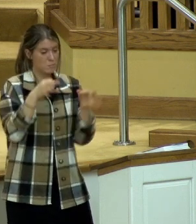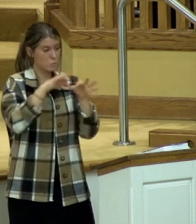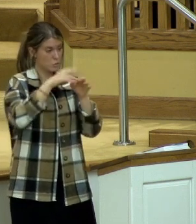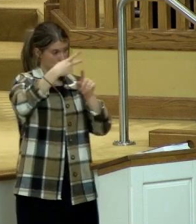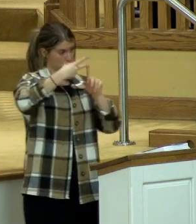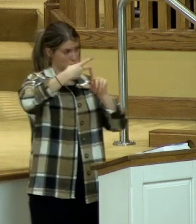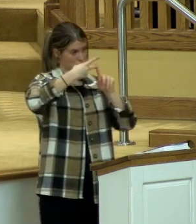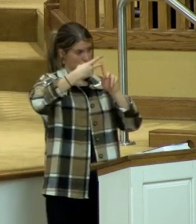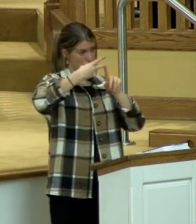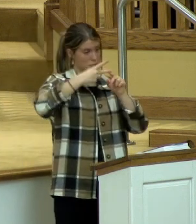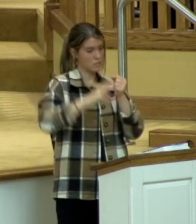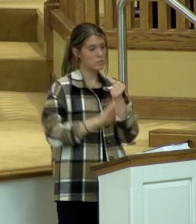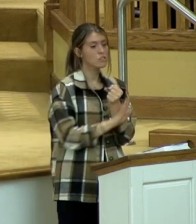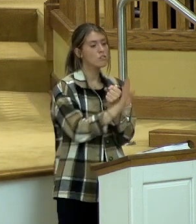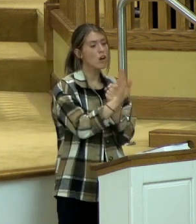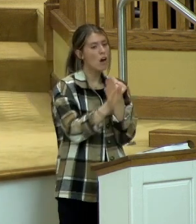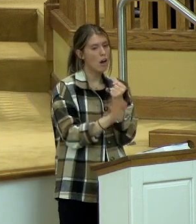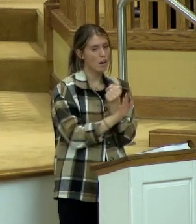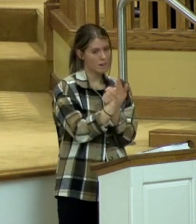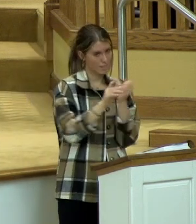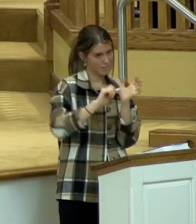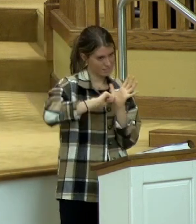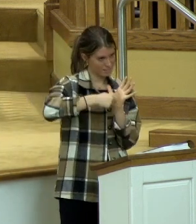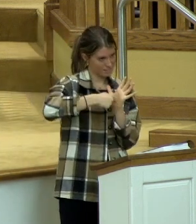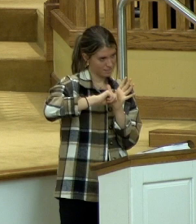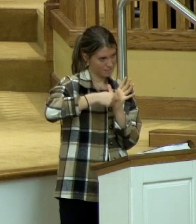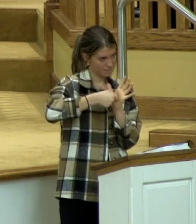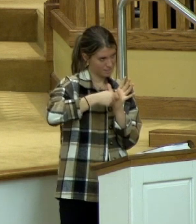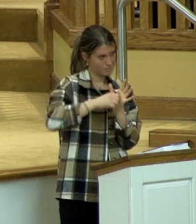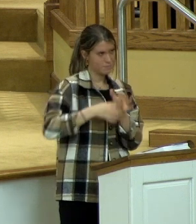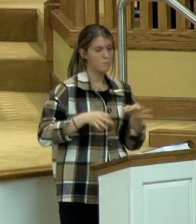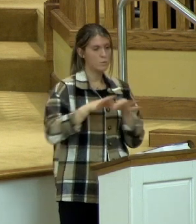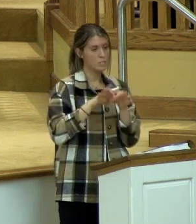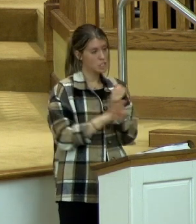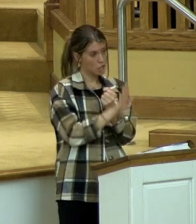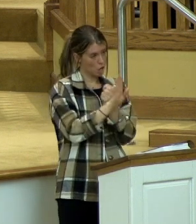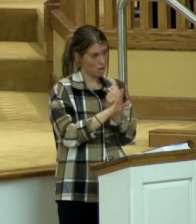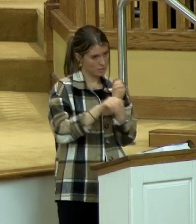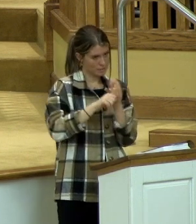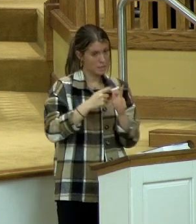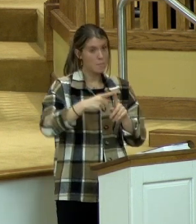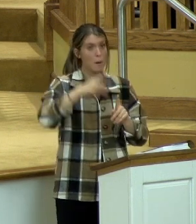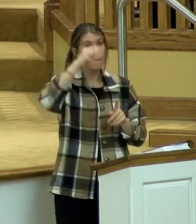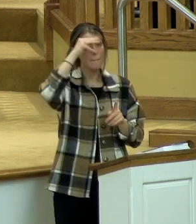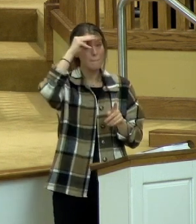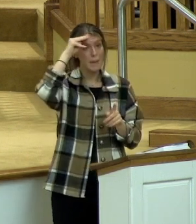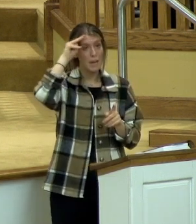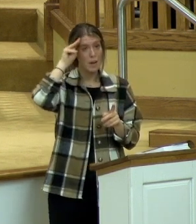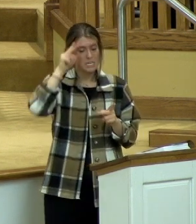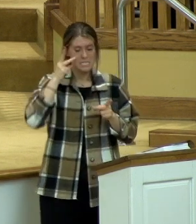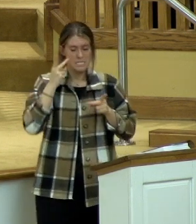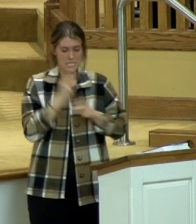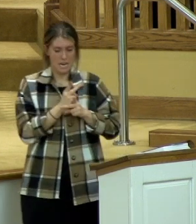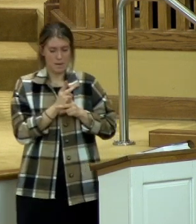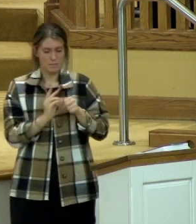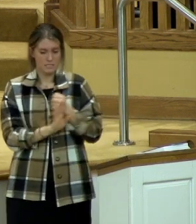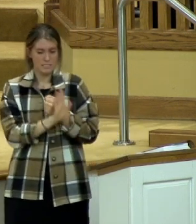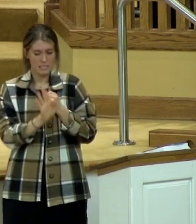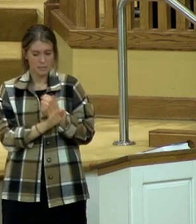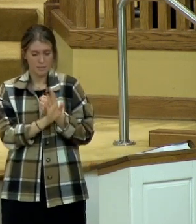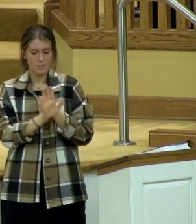this. Guard the key. Notice what the Bible says. But Mary kept